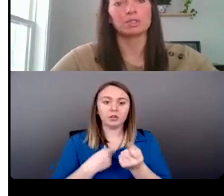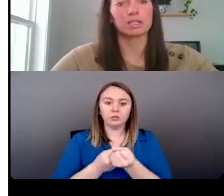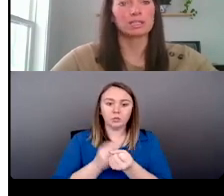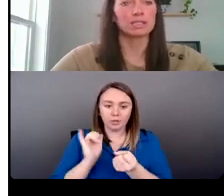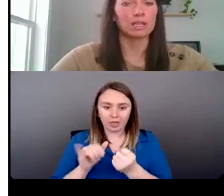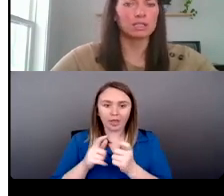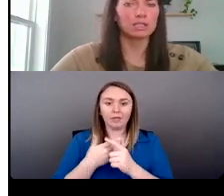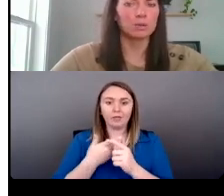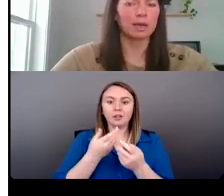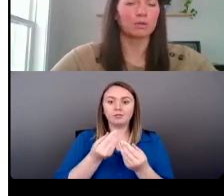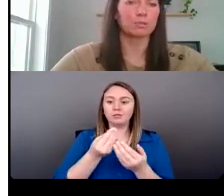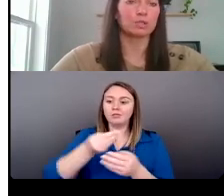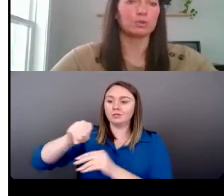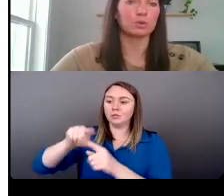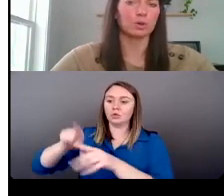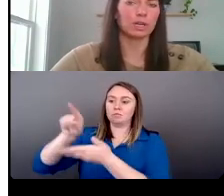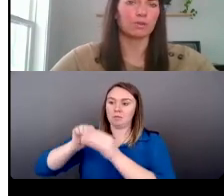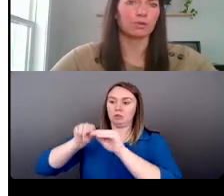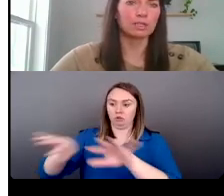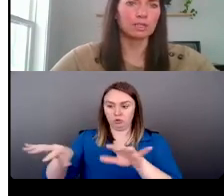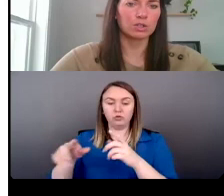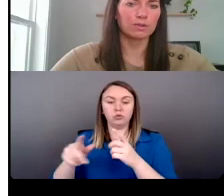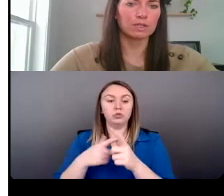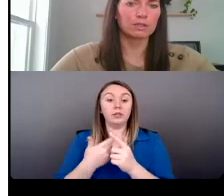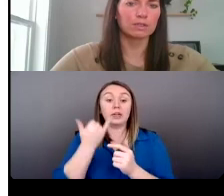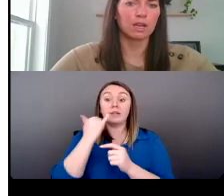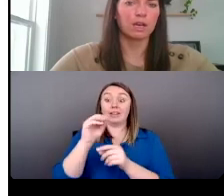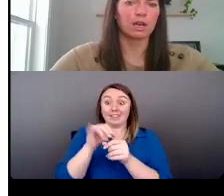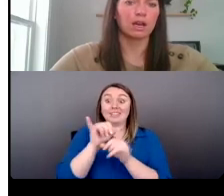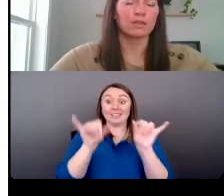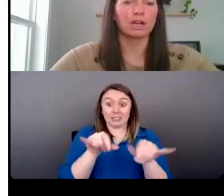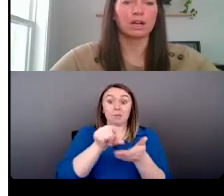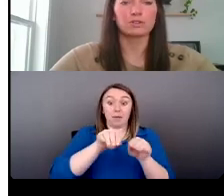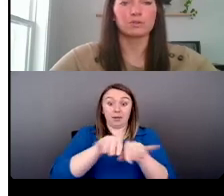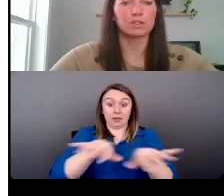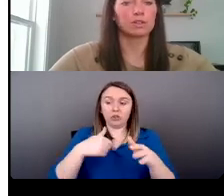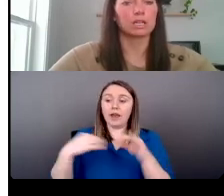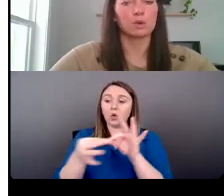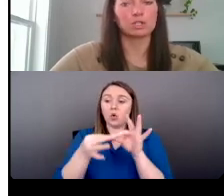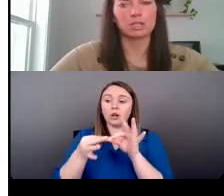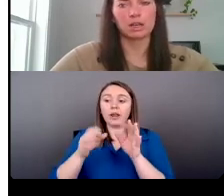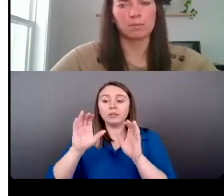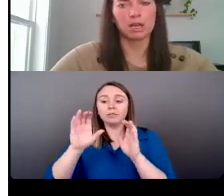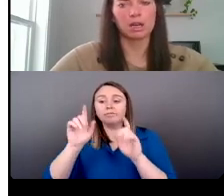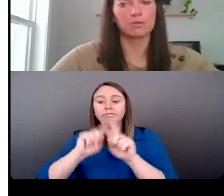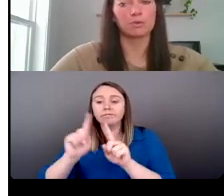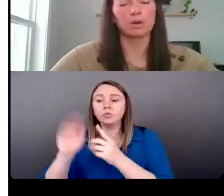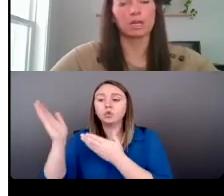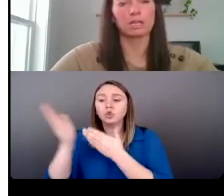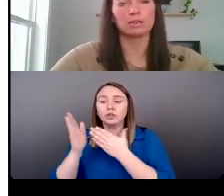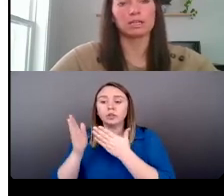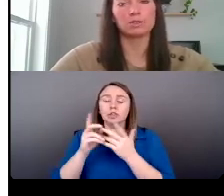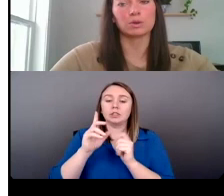then once a case is in the system, I help to coordinate forensic services. And then I also field any questions that come in and